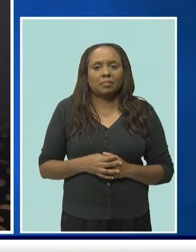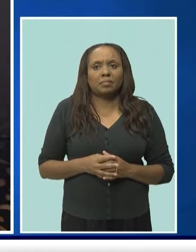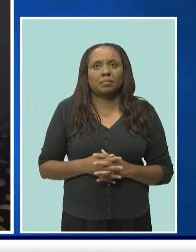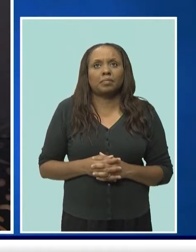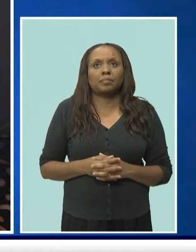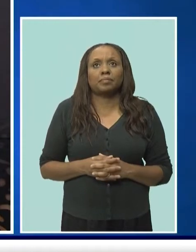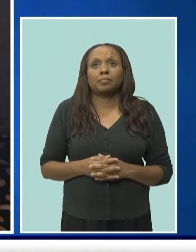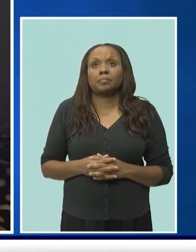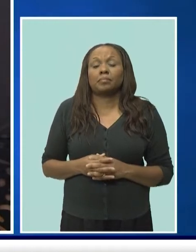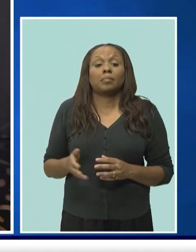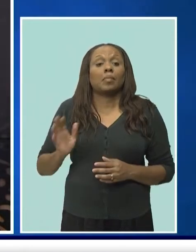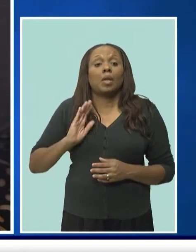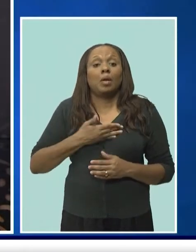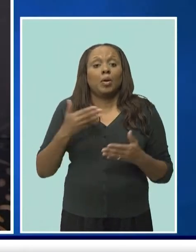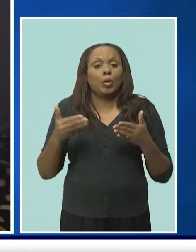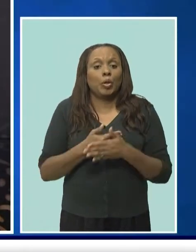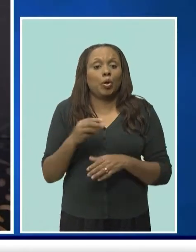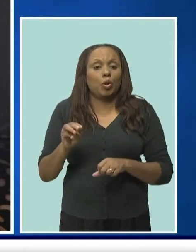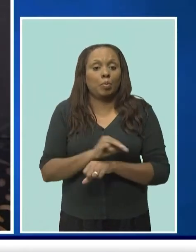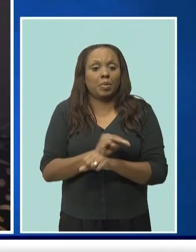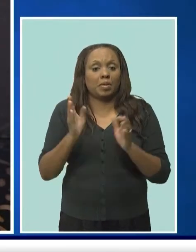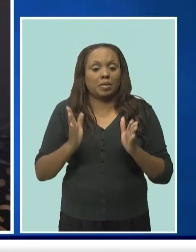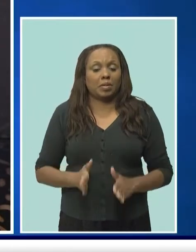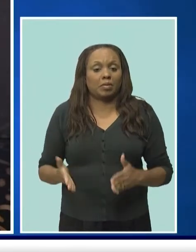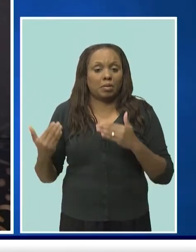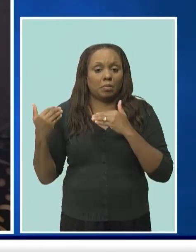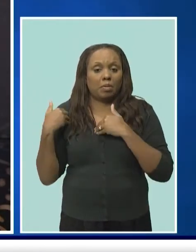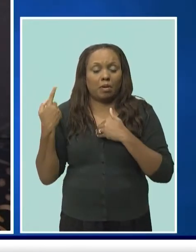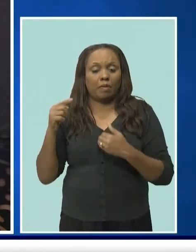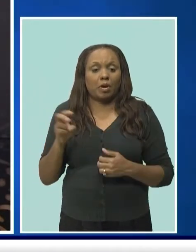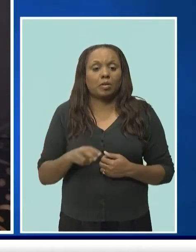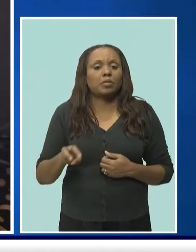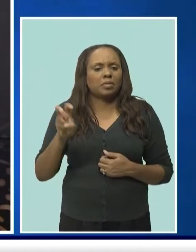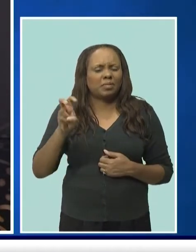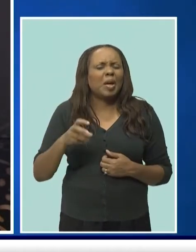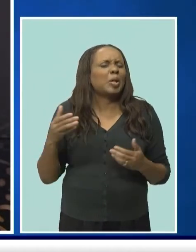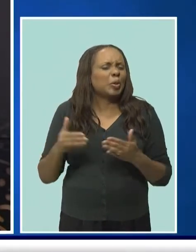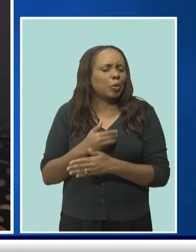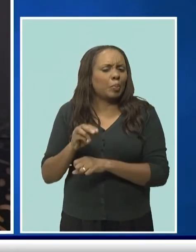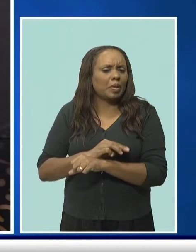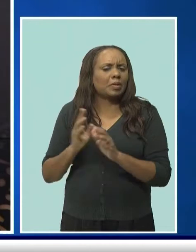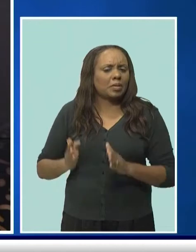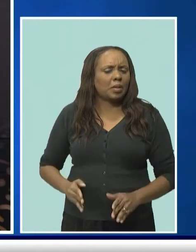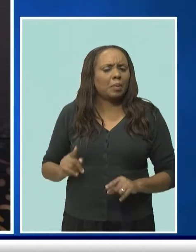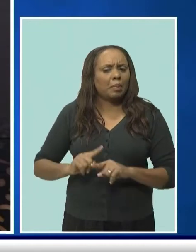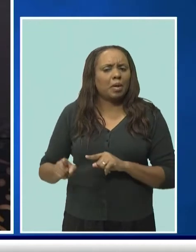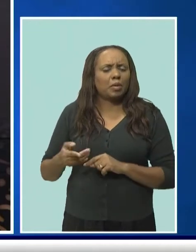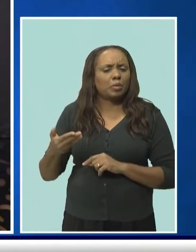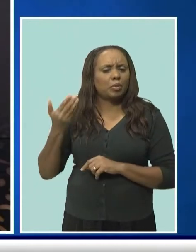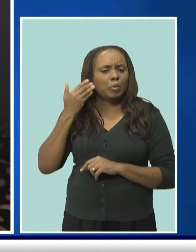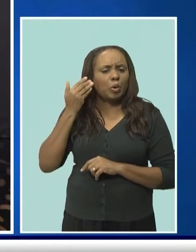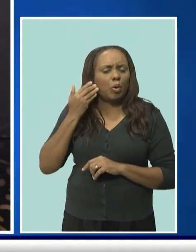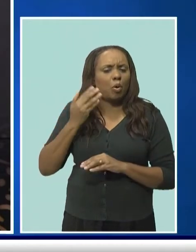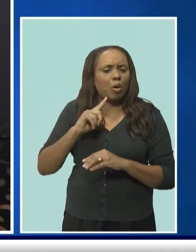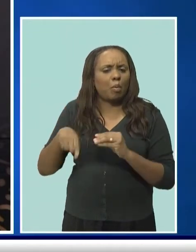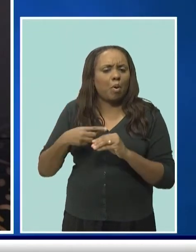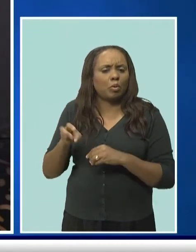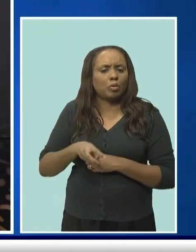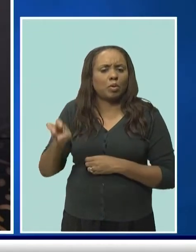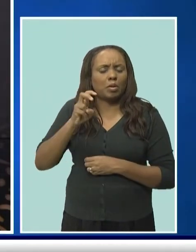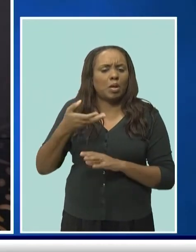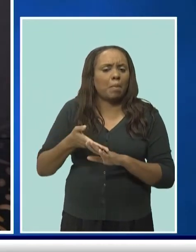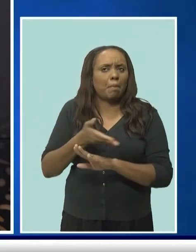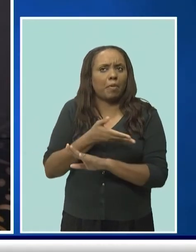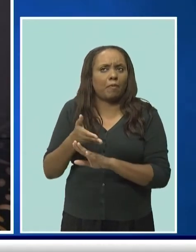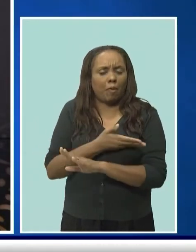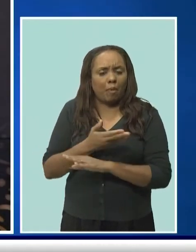of Tourism, who may be new as Minister, but certainly not new to the industry, having spent more than 3 decades